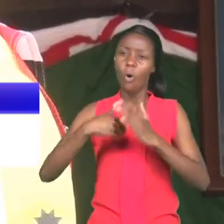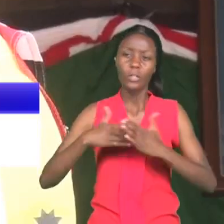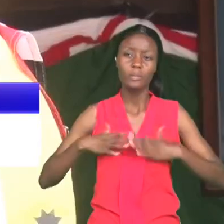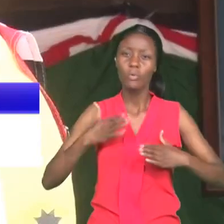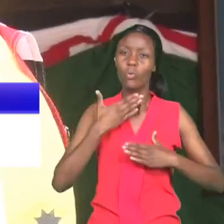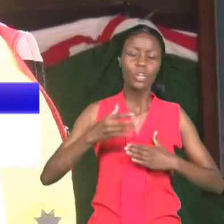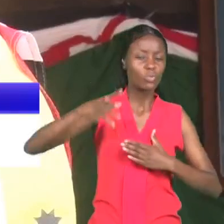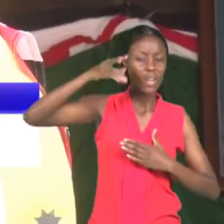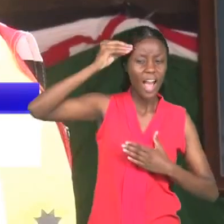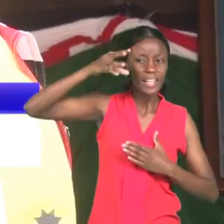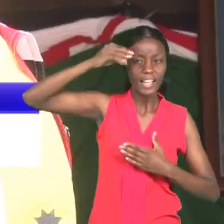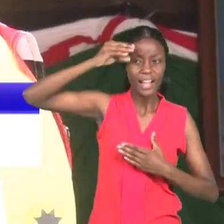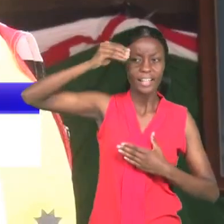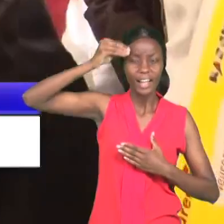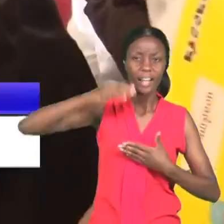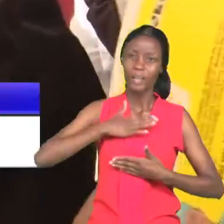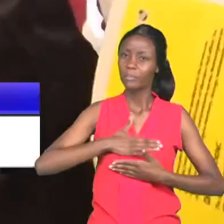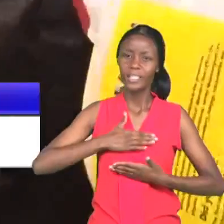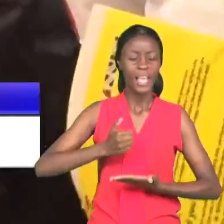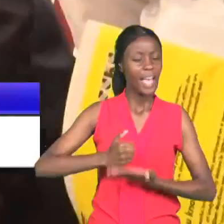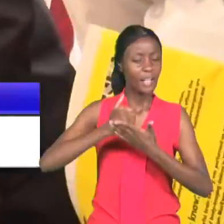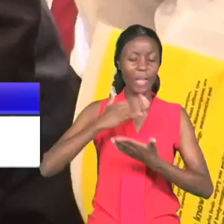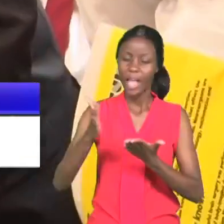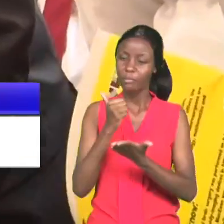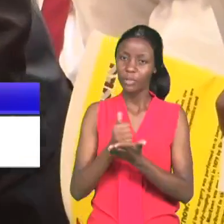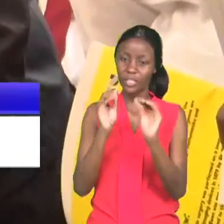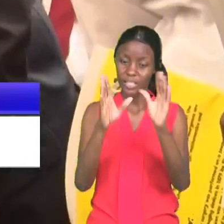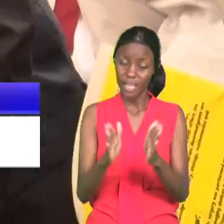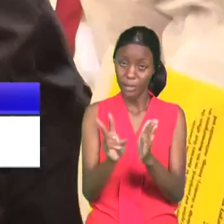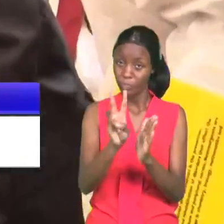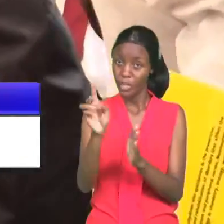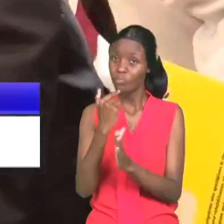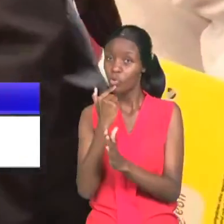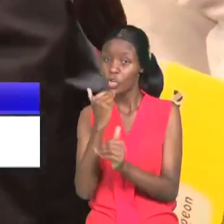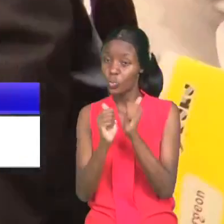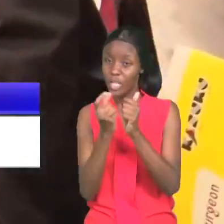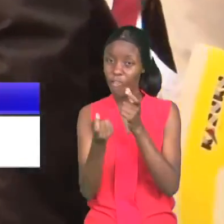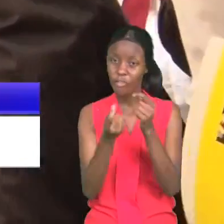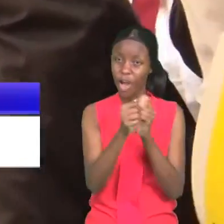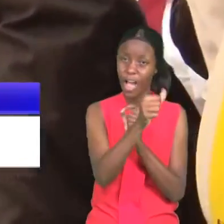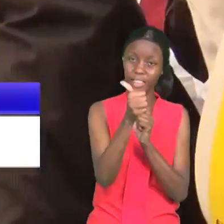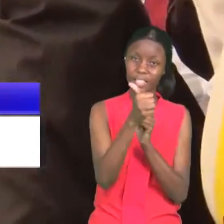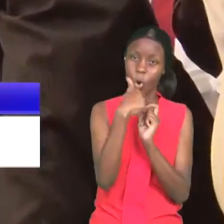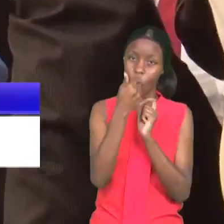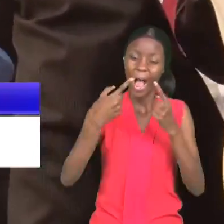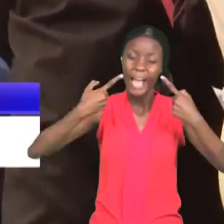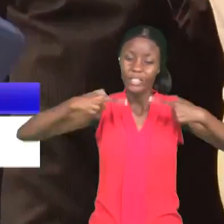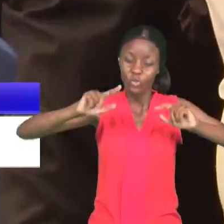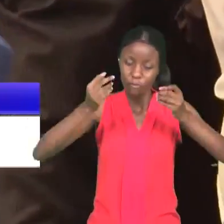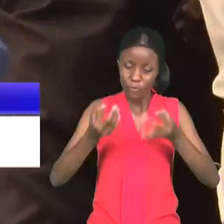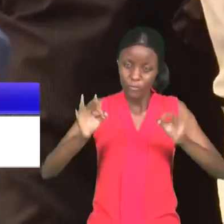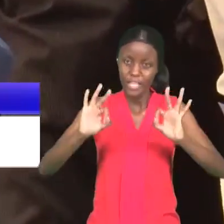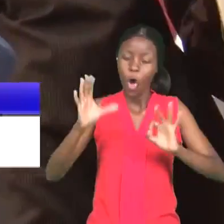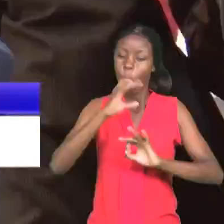ovyo, utusaidia walimu. West Pokot County is one among few others in the country that has introduced free